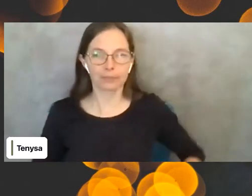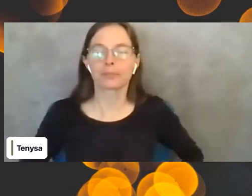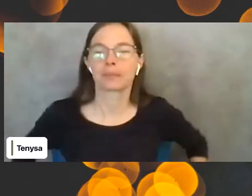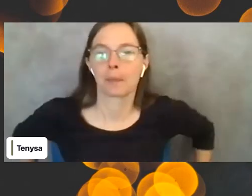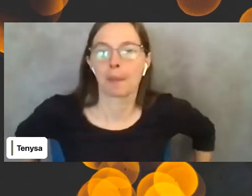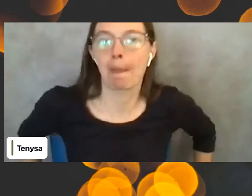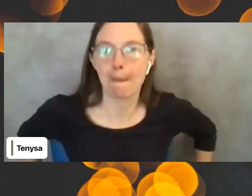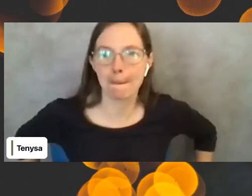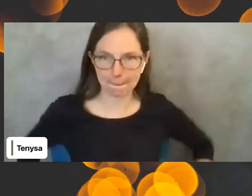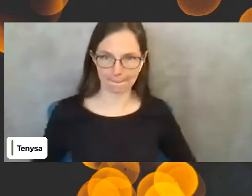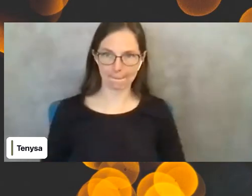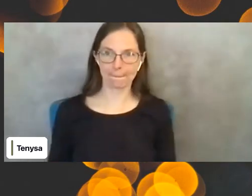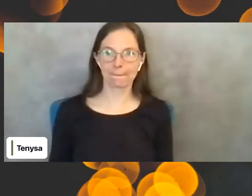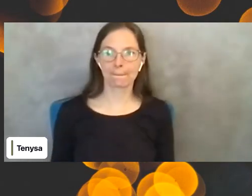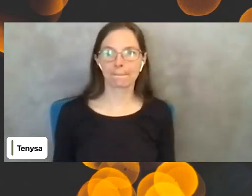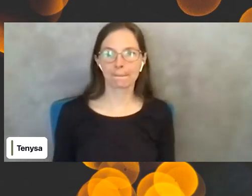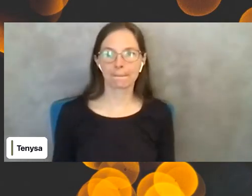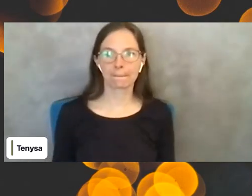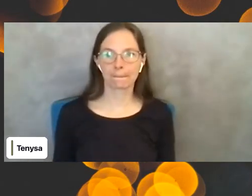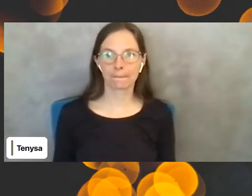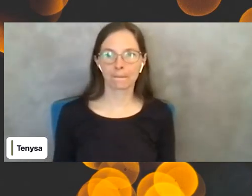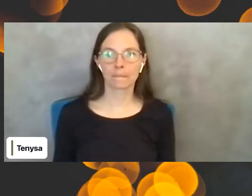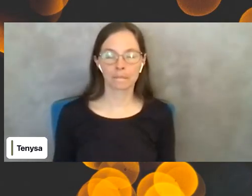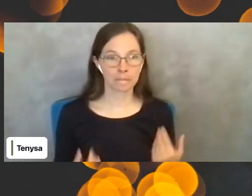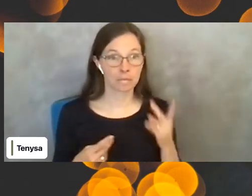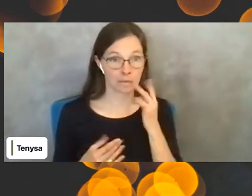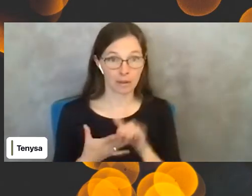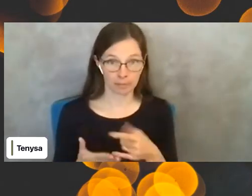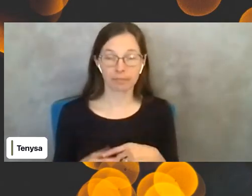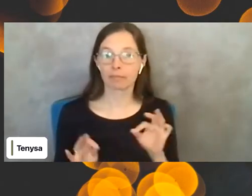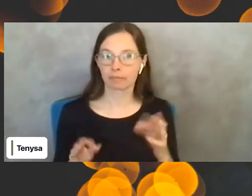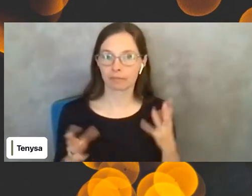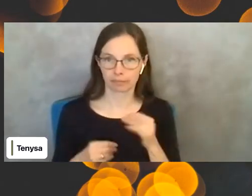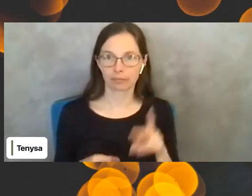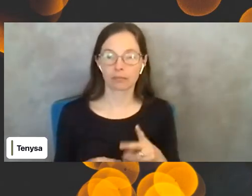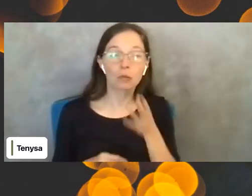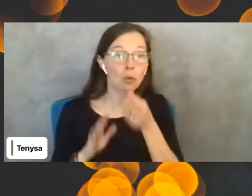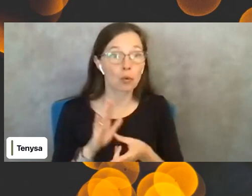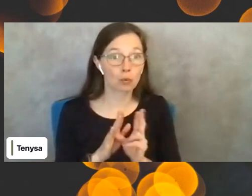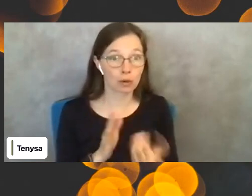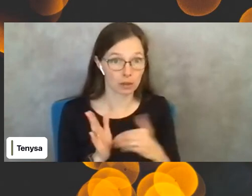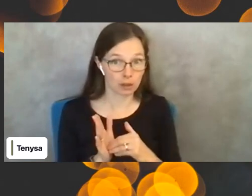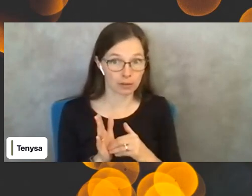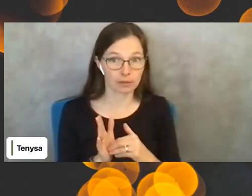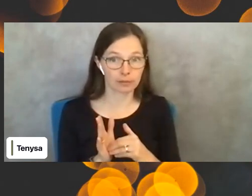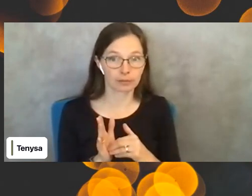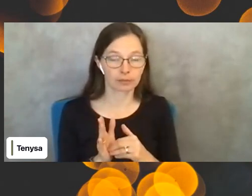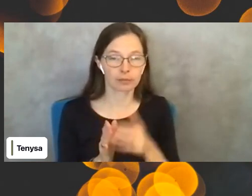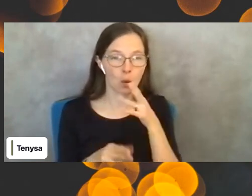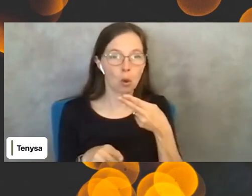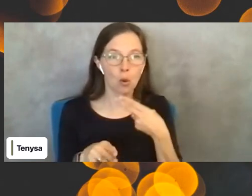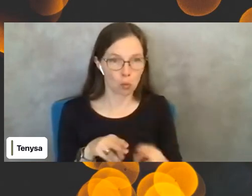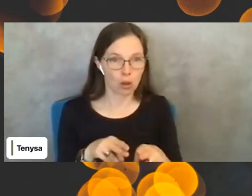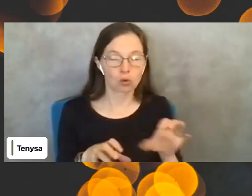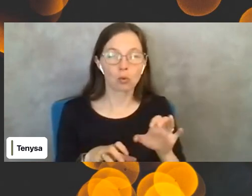so you have that there. Lovely. Okay, we're gonna review these parries again, and then I'm gonna like quickly go through the